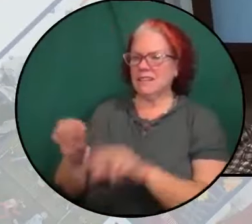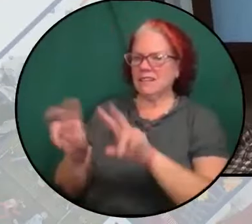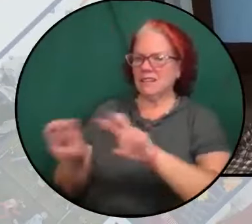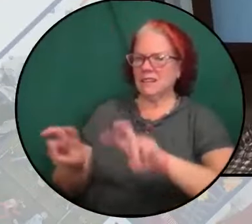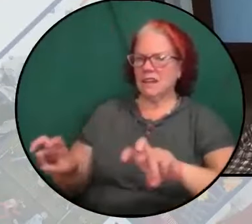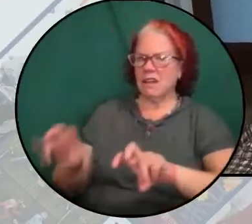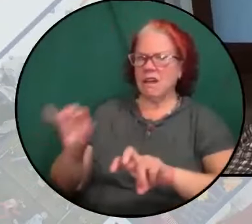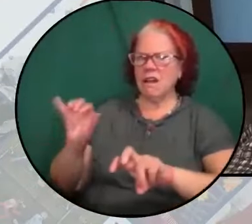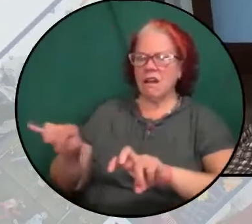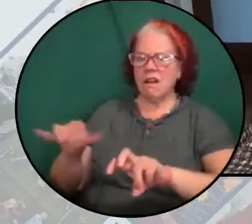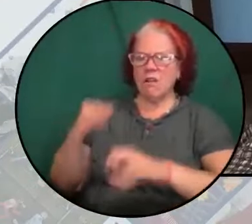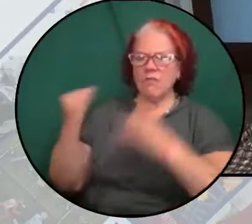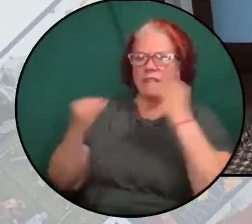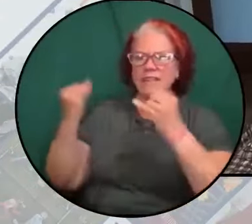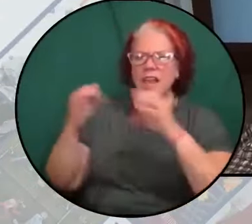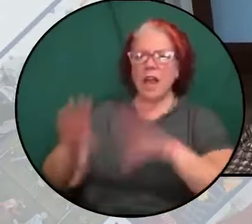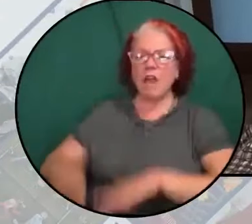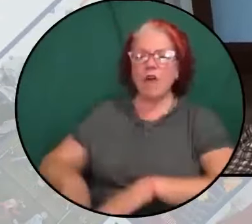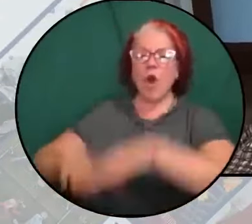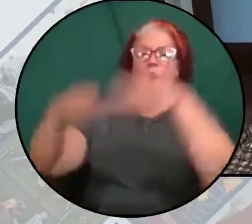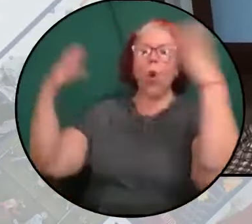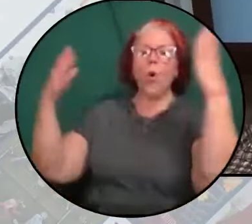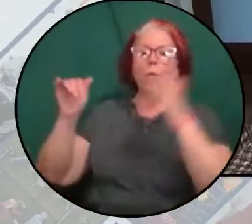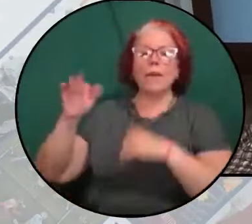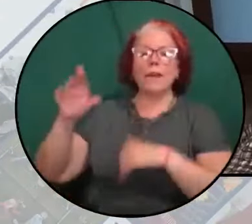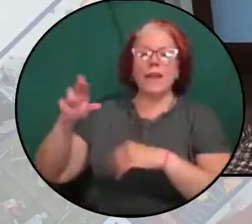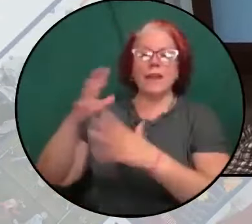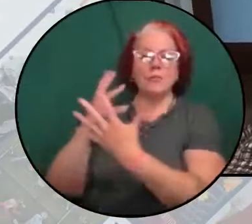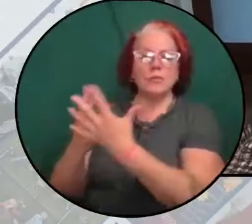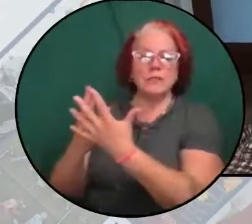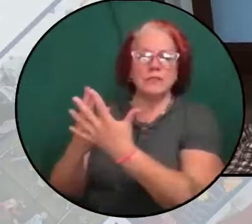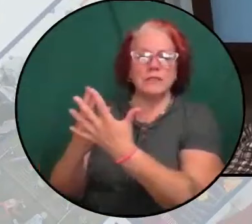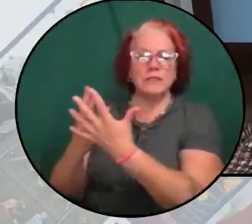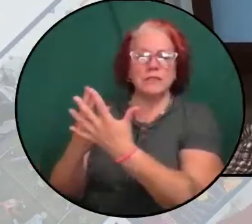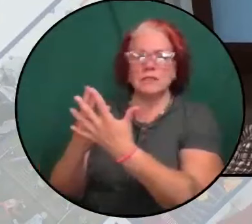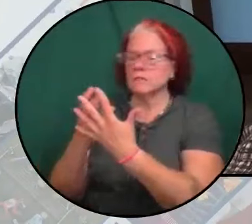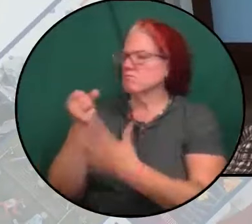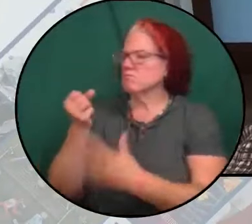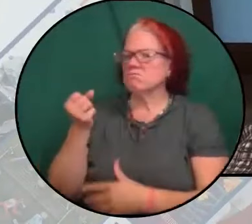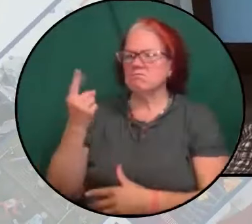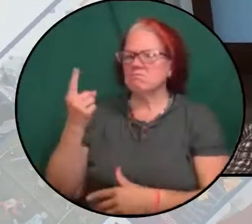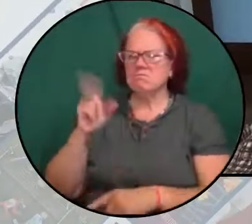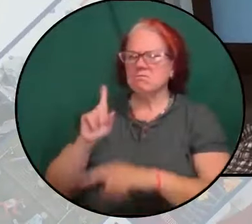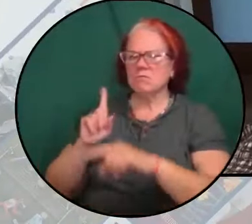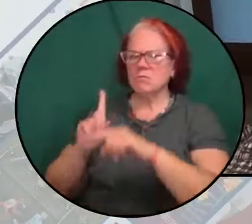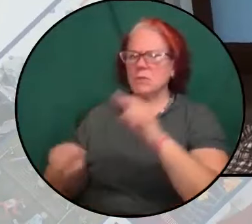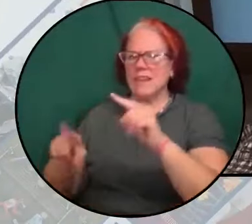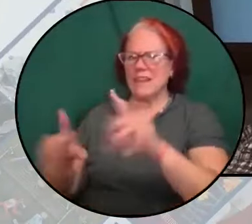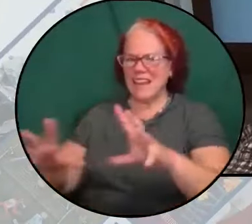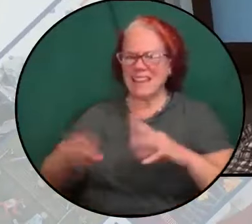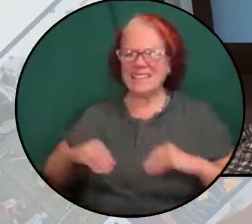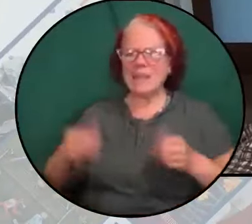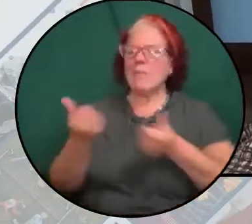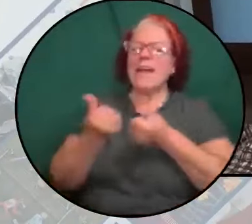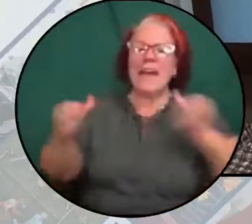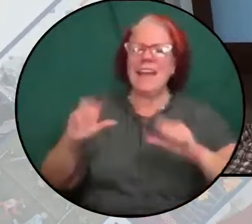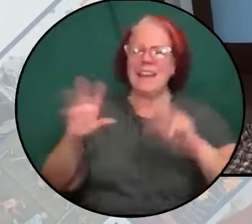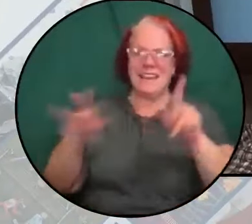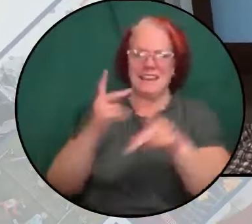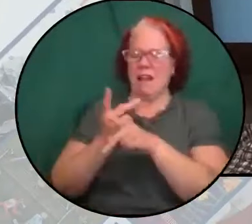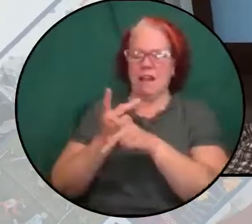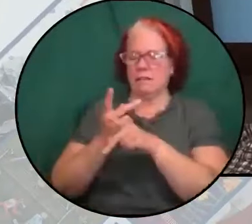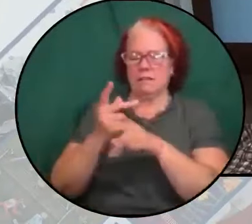concept of open air prisons and we recognize that we could not Embrace any so-called